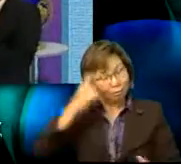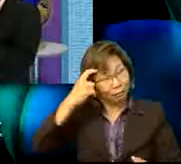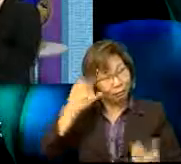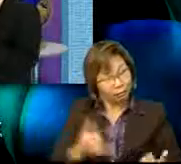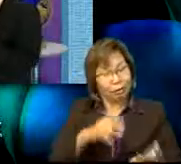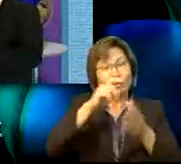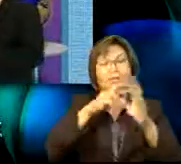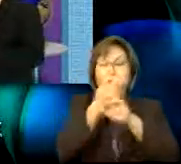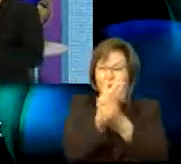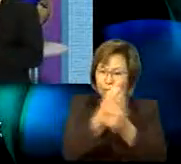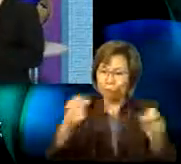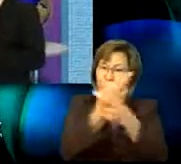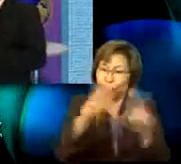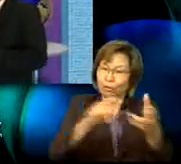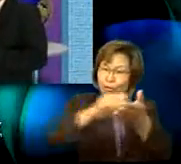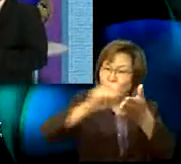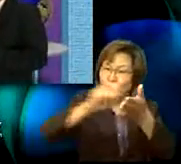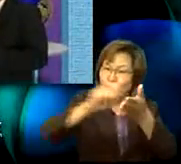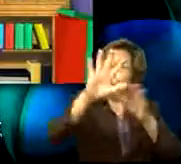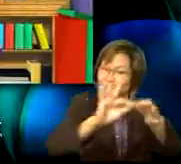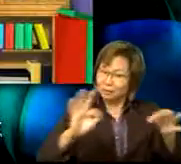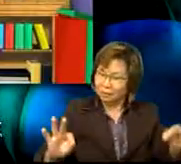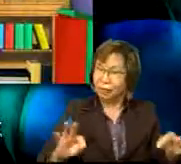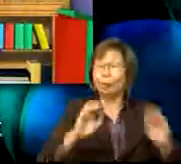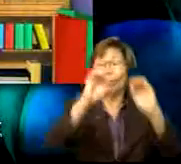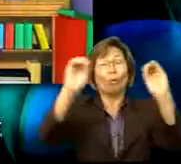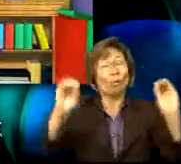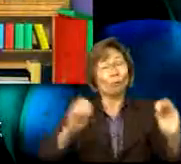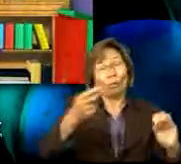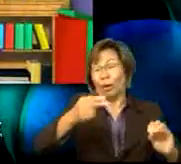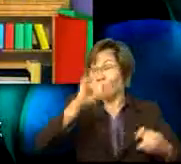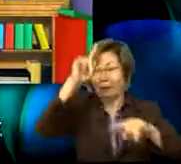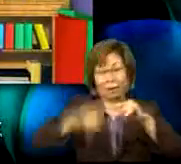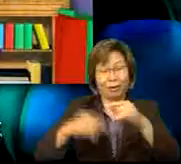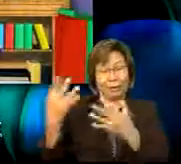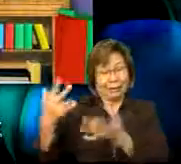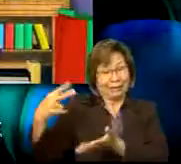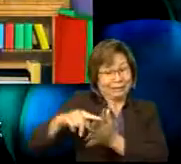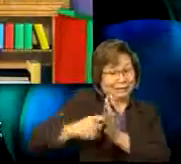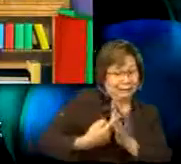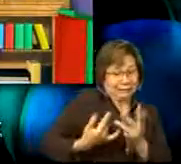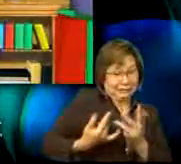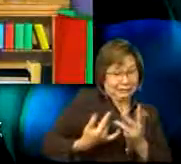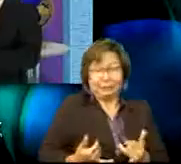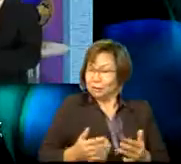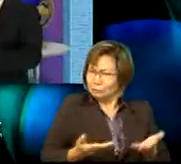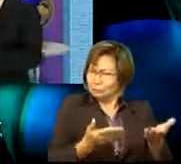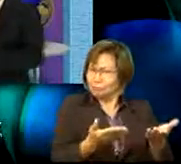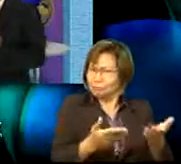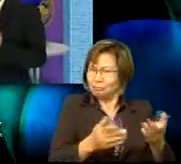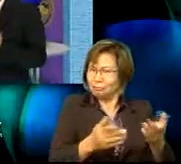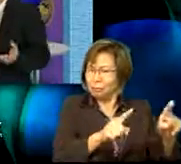now ready to write the 5 sentences. Oh, I just can't wait to get started. Go